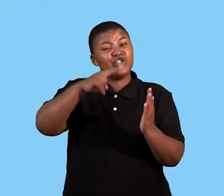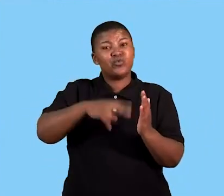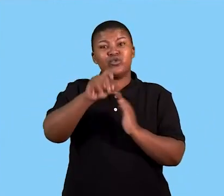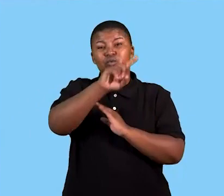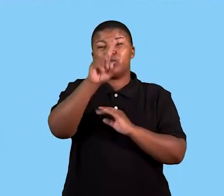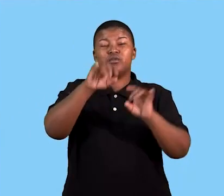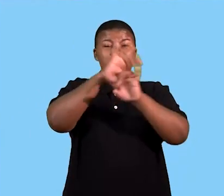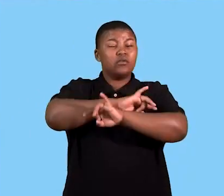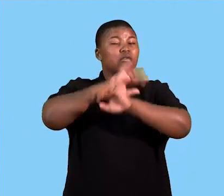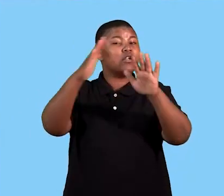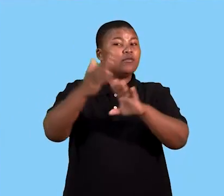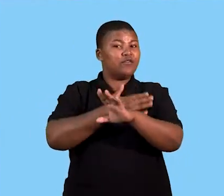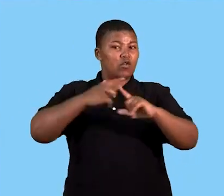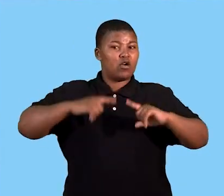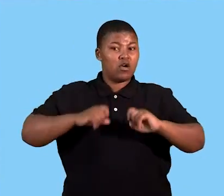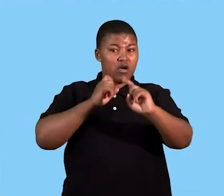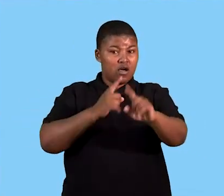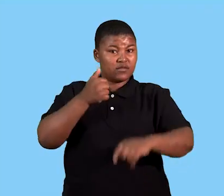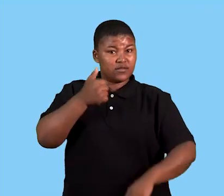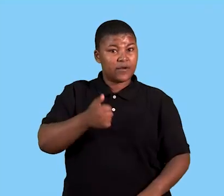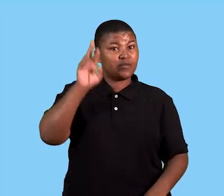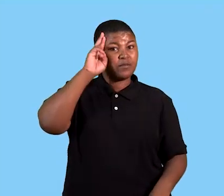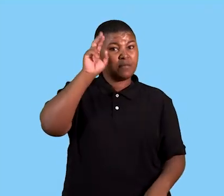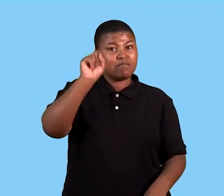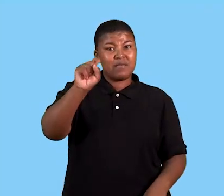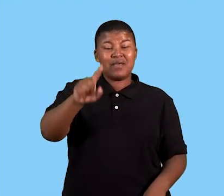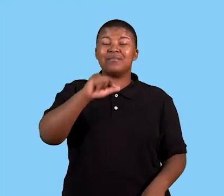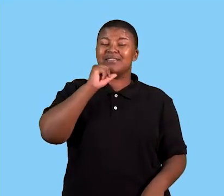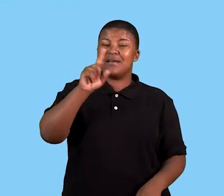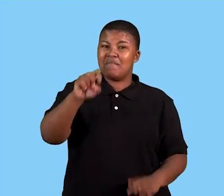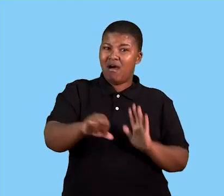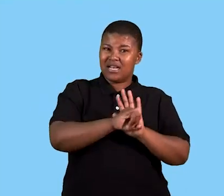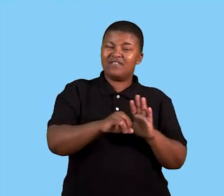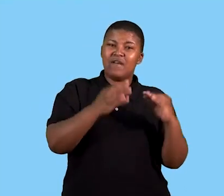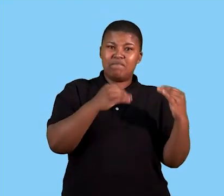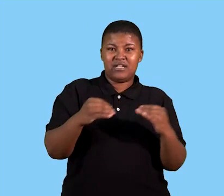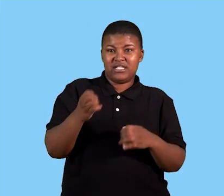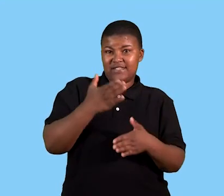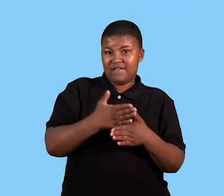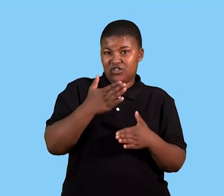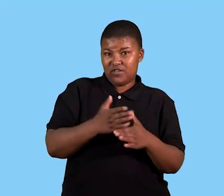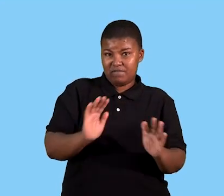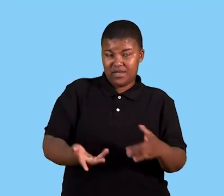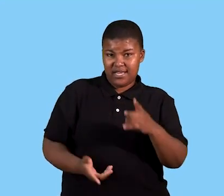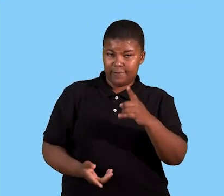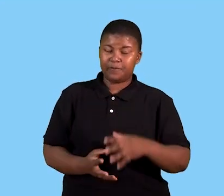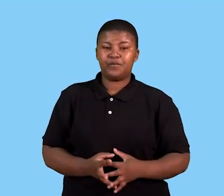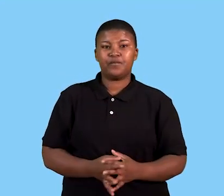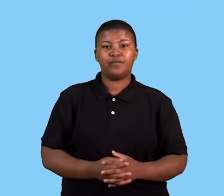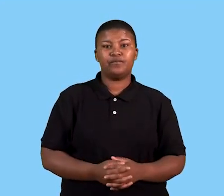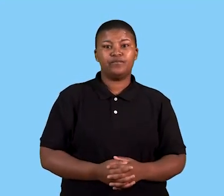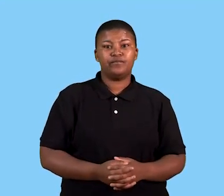question carefully. As you will see in this question, they state specifically you have to identify the business